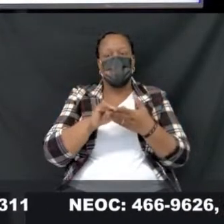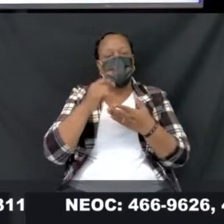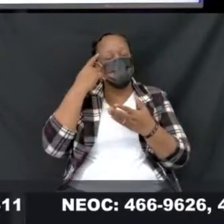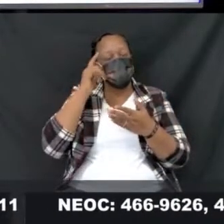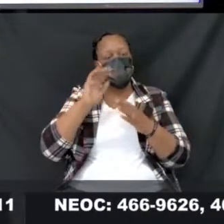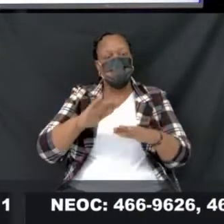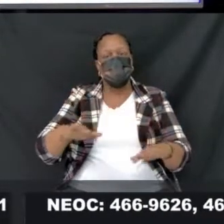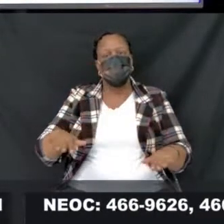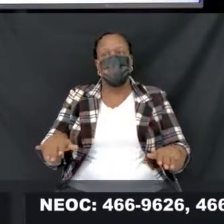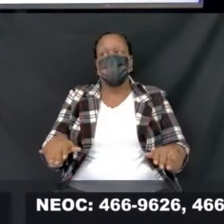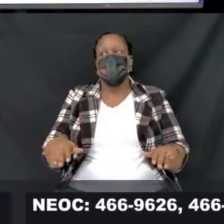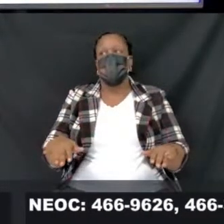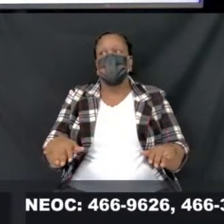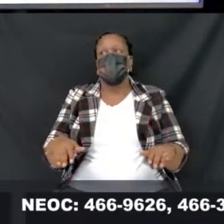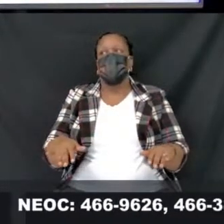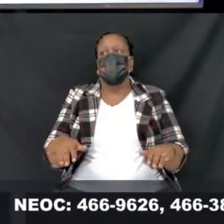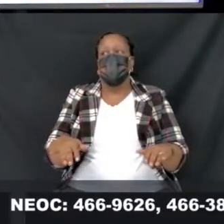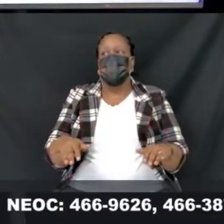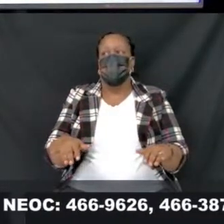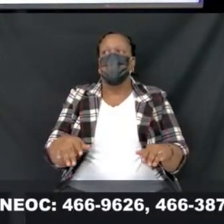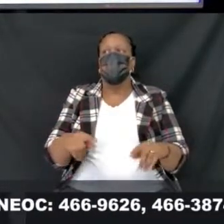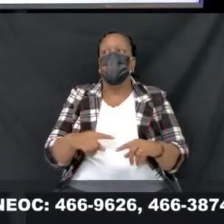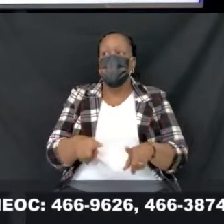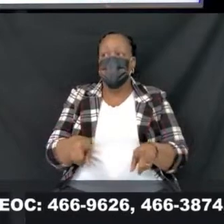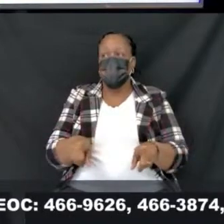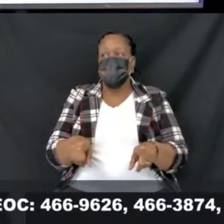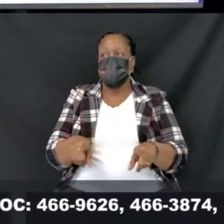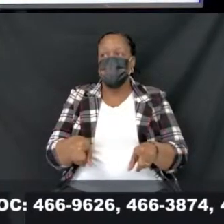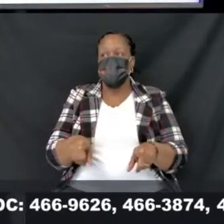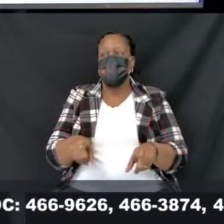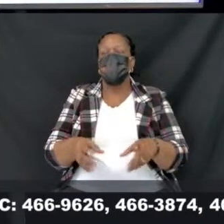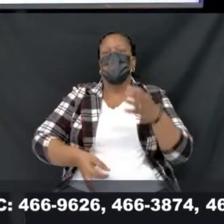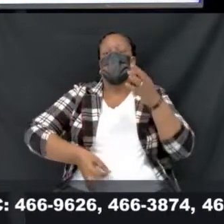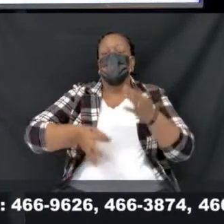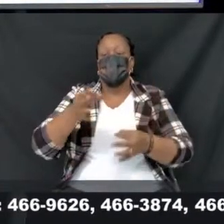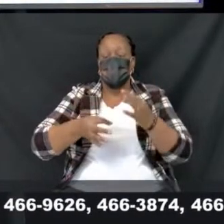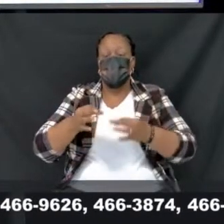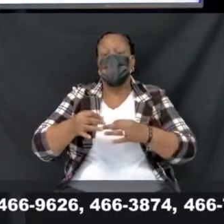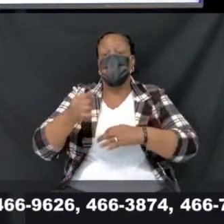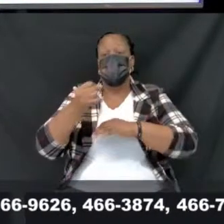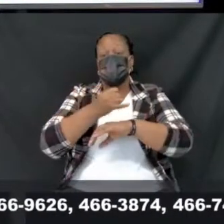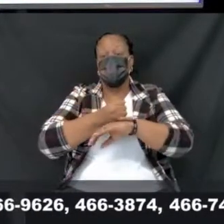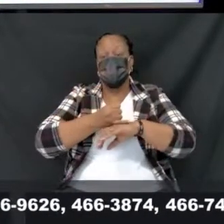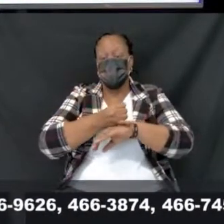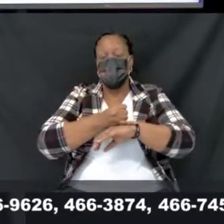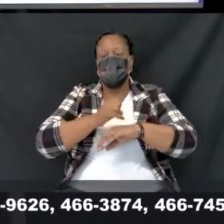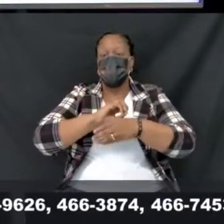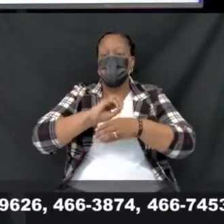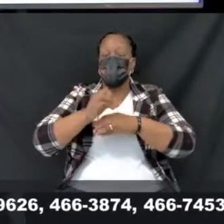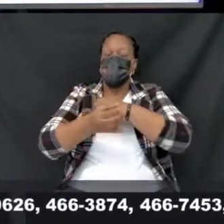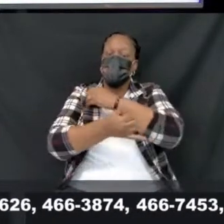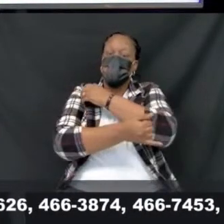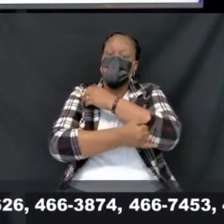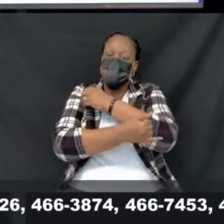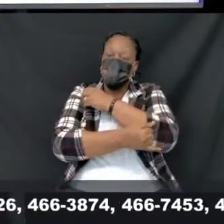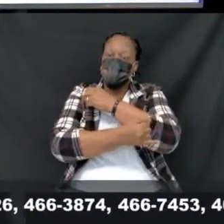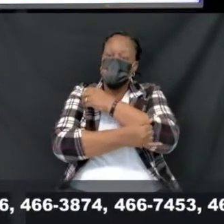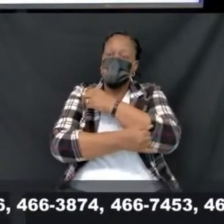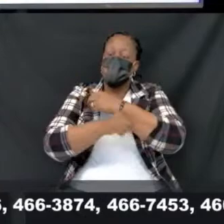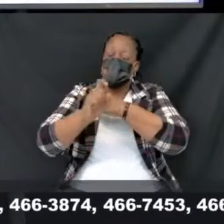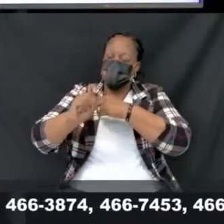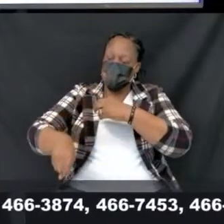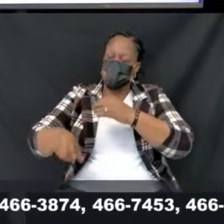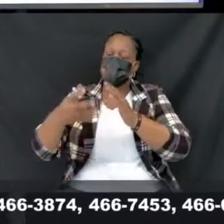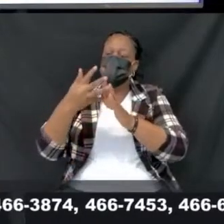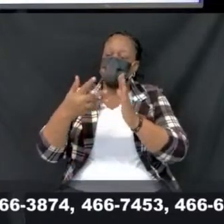tested prior to departure. However, if the country where the child is going requires a test, they'll